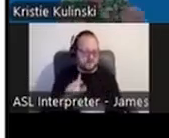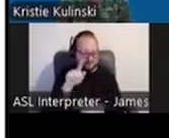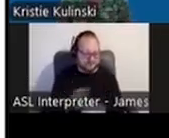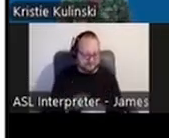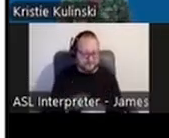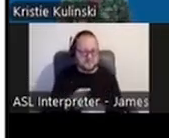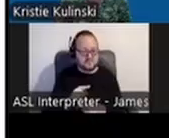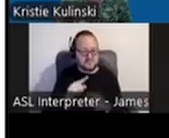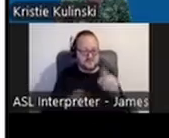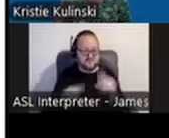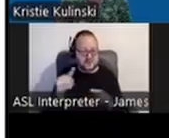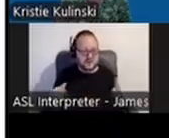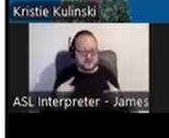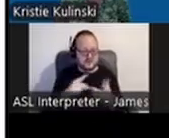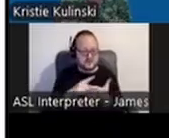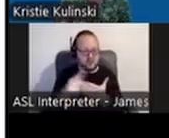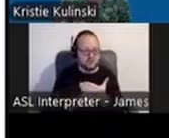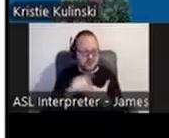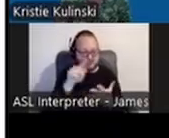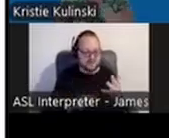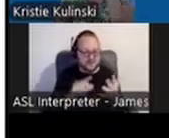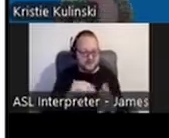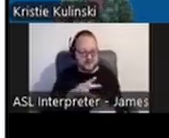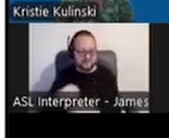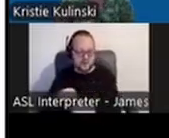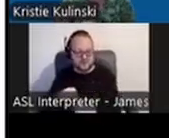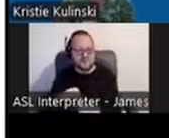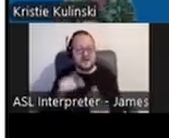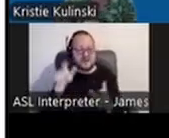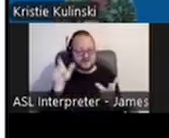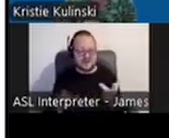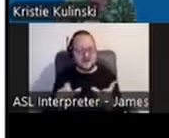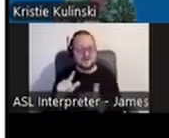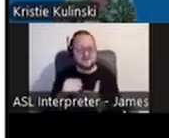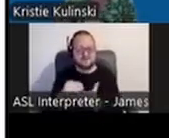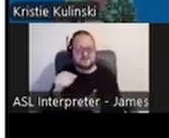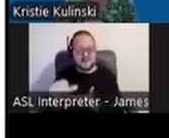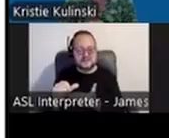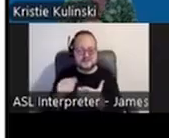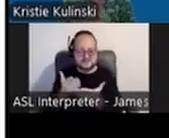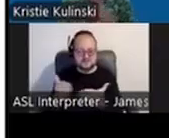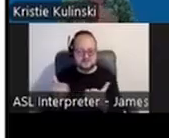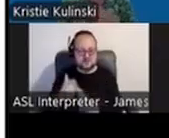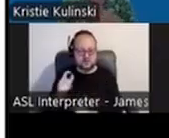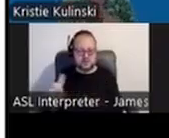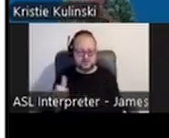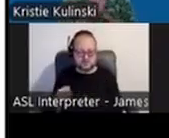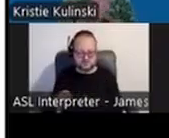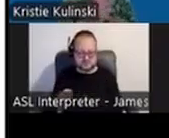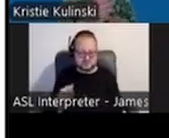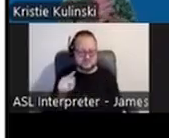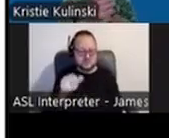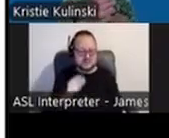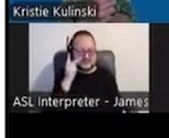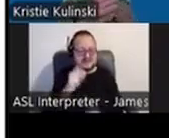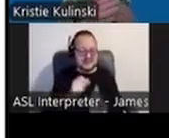their service package, as well as the payer source. And you can see here where caregiver support falls into the mix. But I think, as I said earlier, with respect to